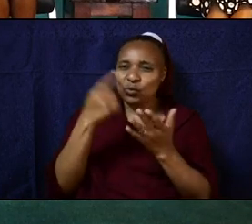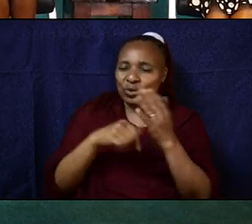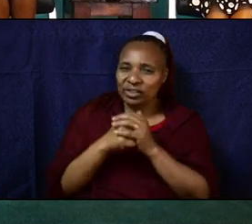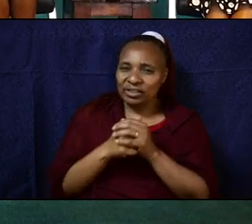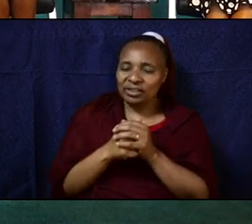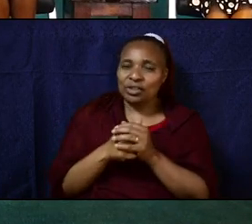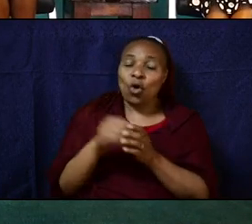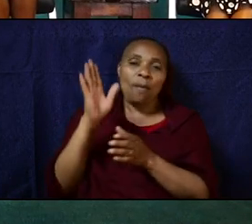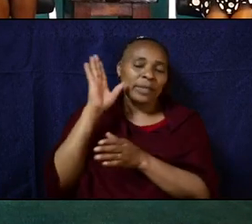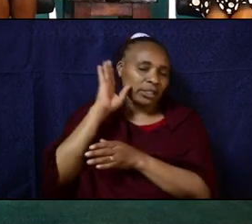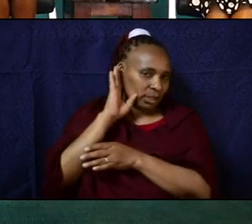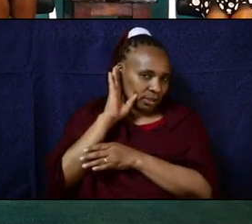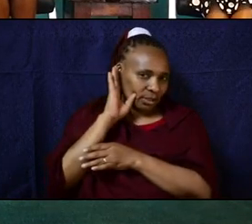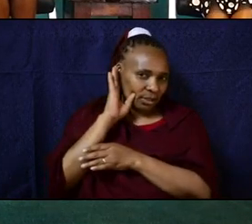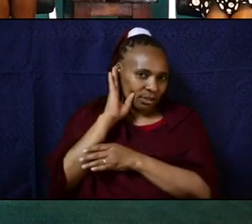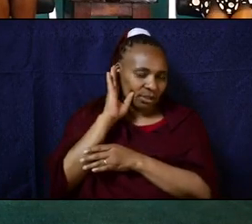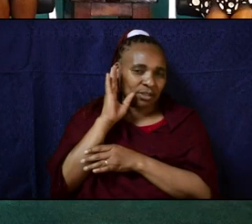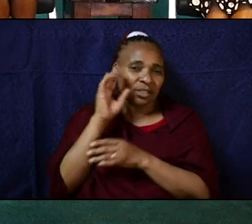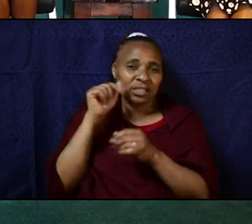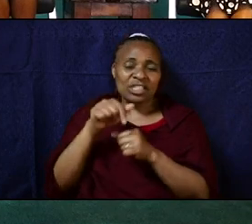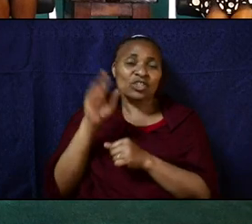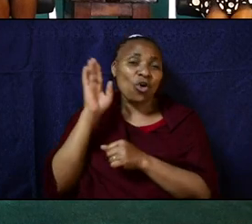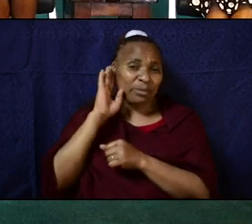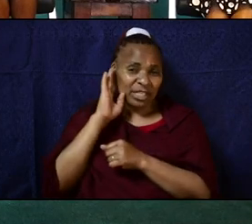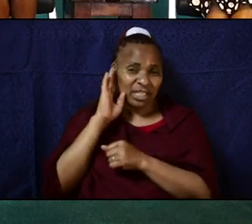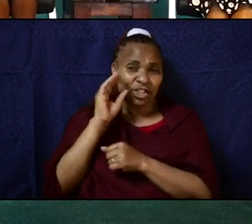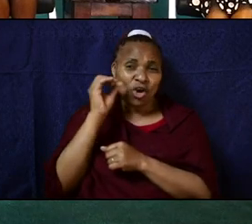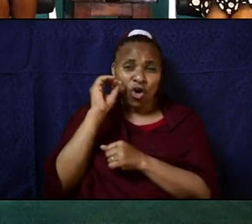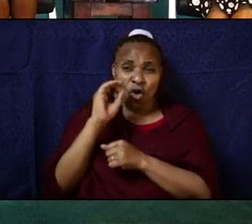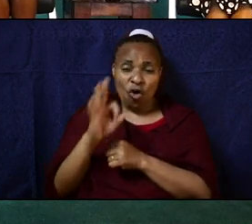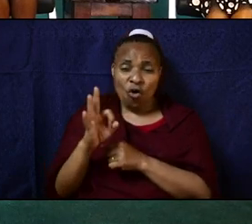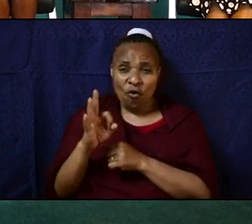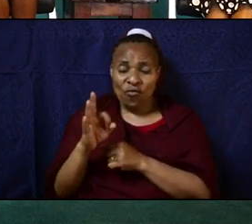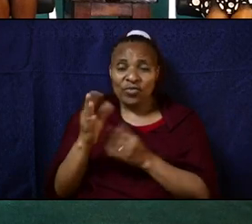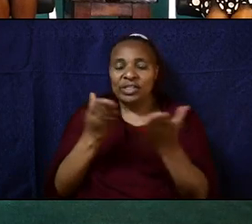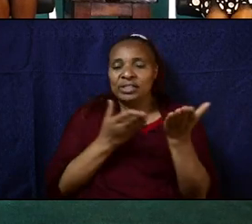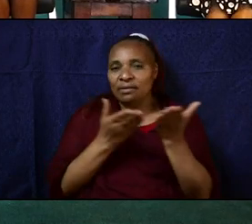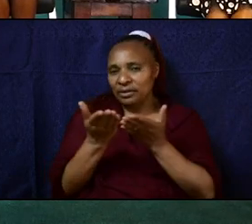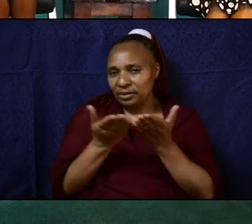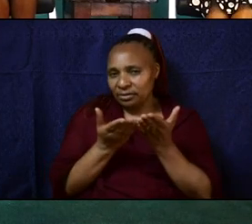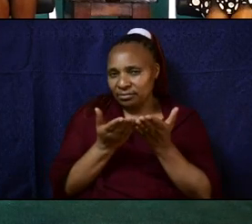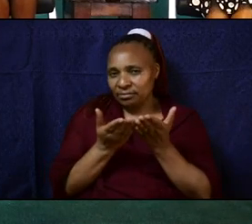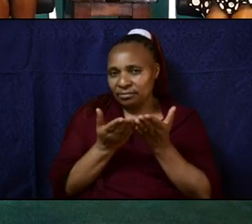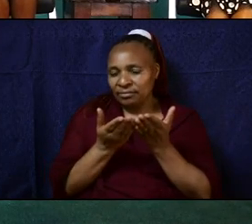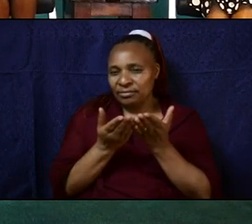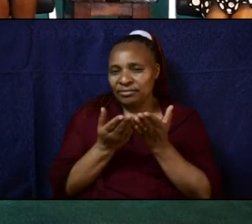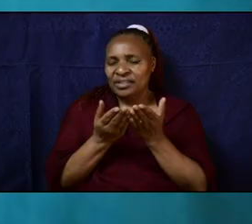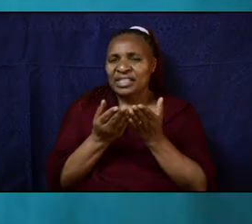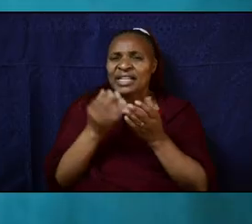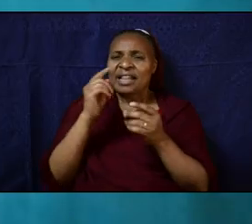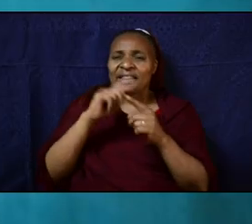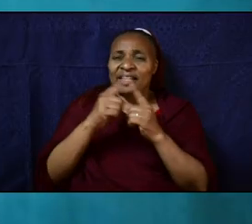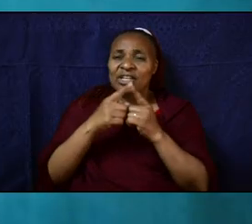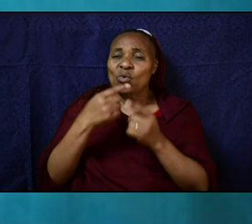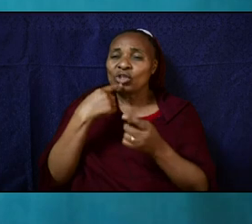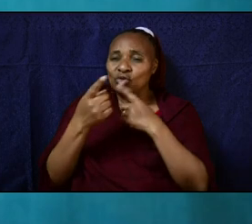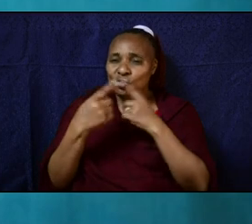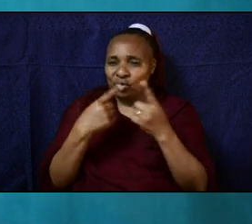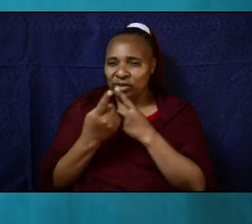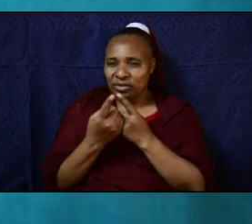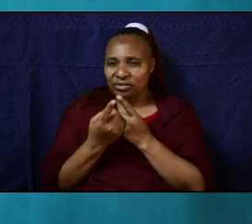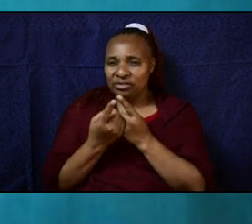off, obedience. The obedience of, first off, the servant. He was told,